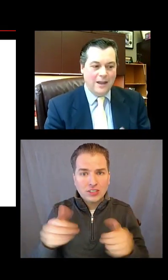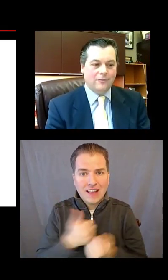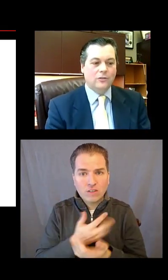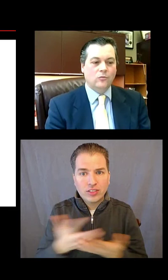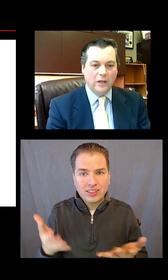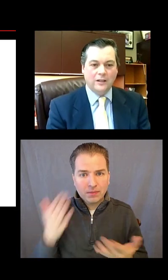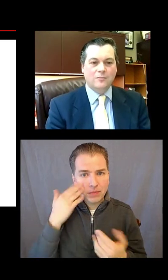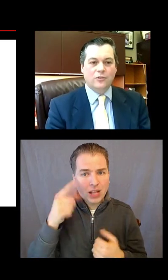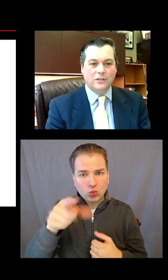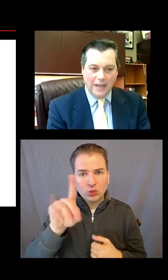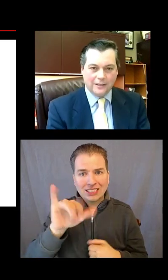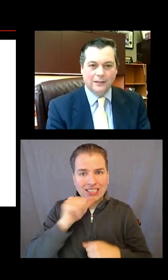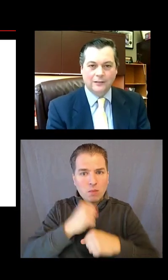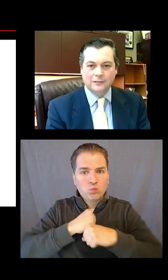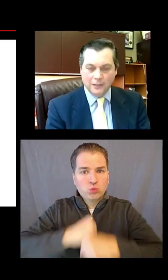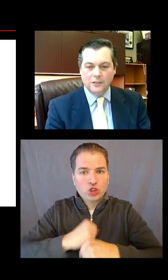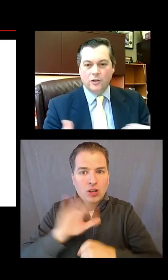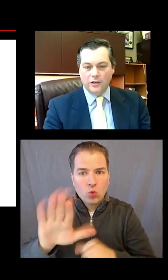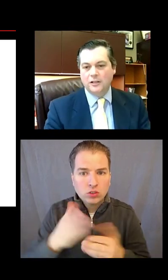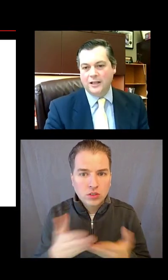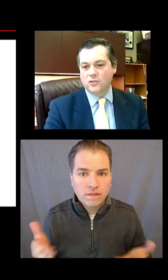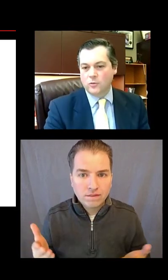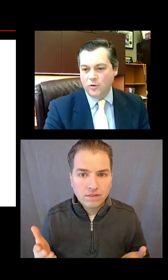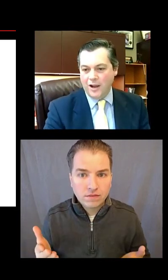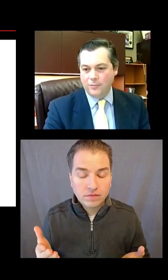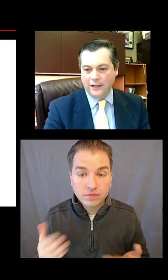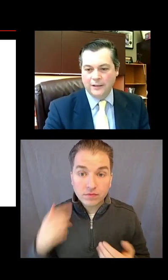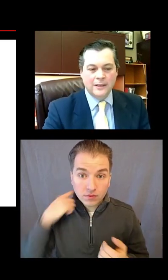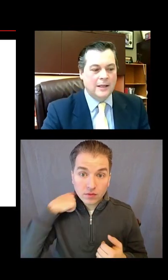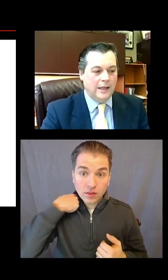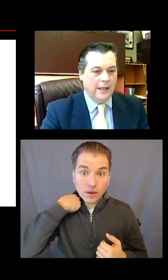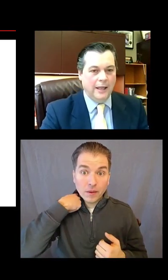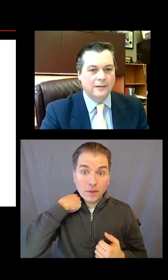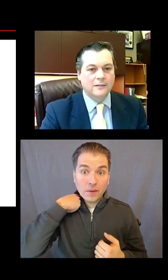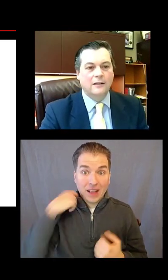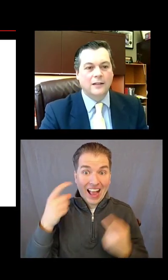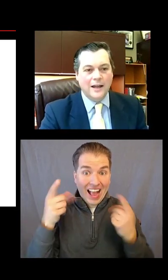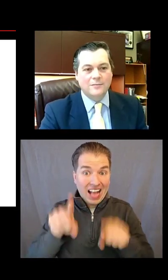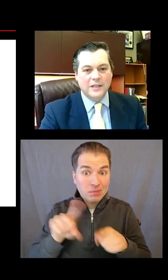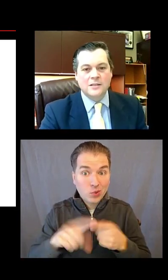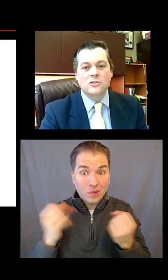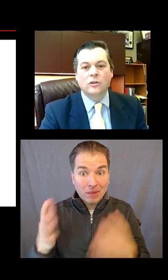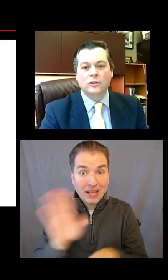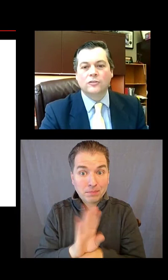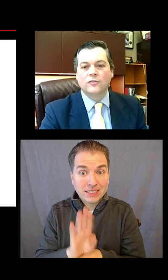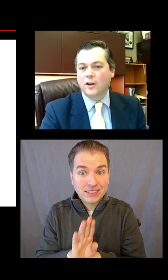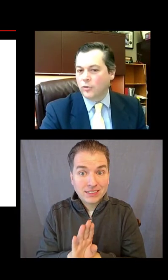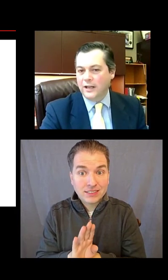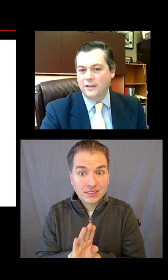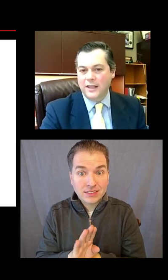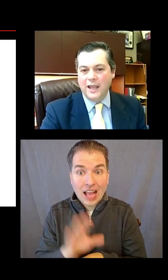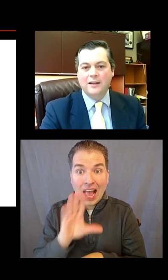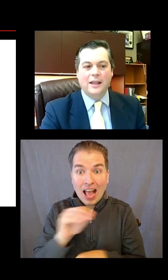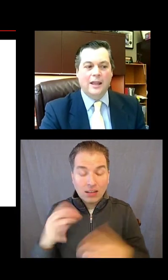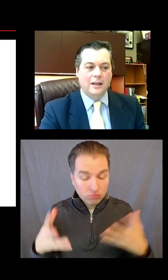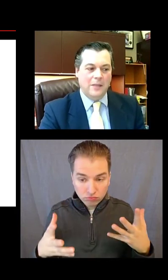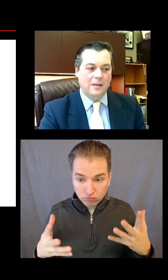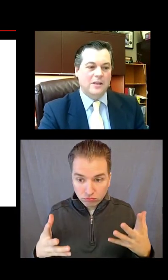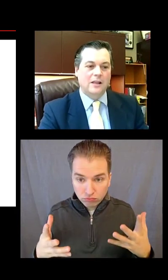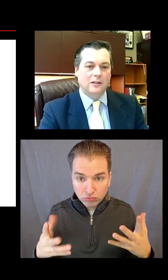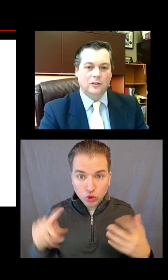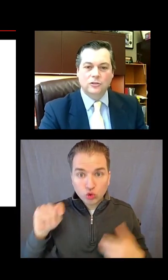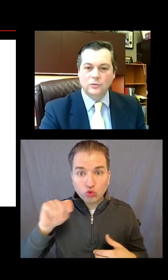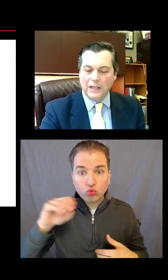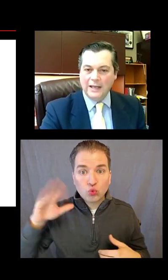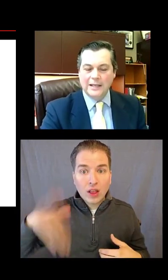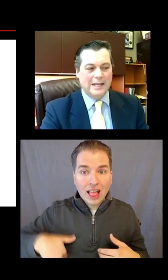you've never really protected your intellectual property. And a lot of business owners fall prey to that, and it may